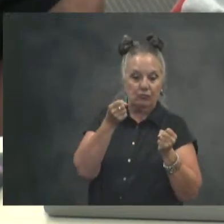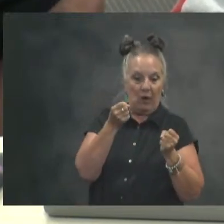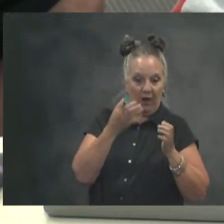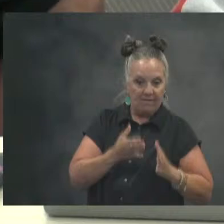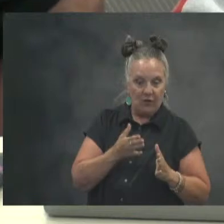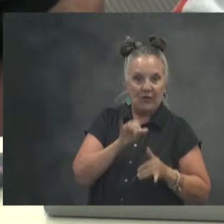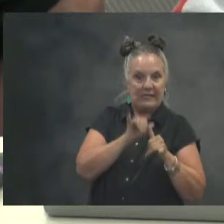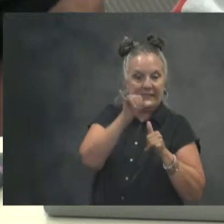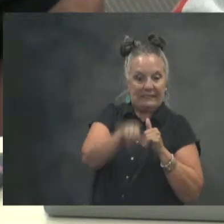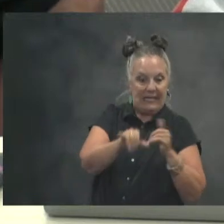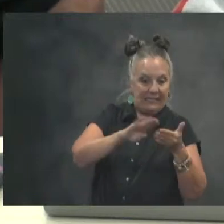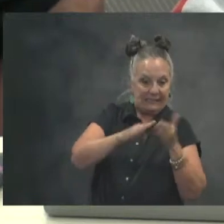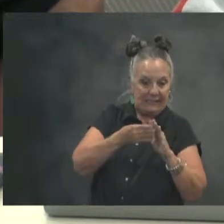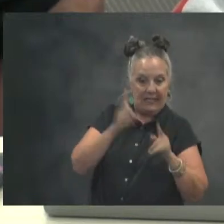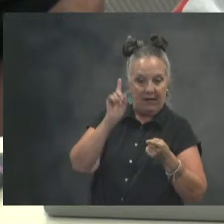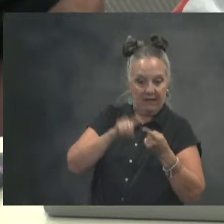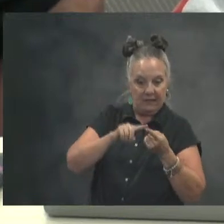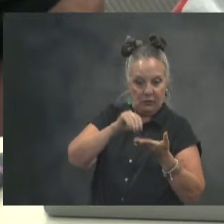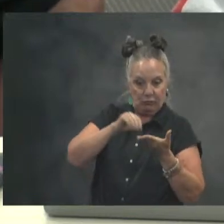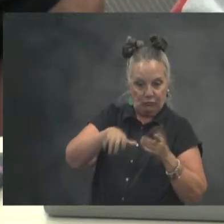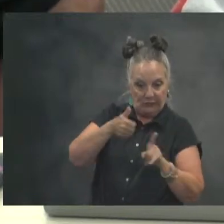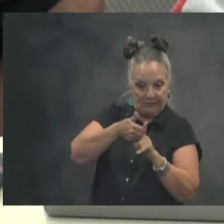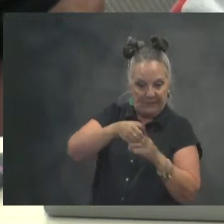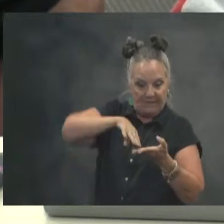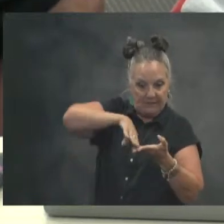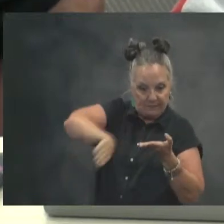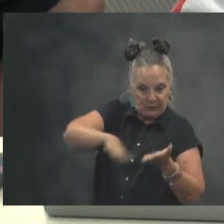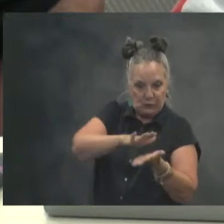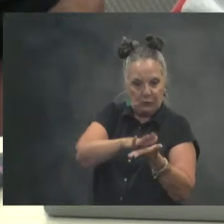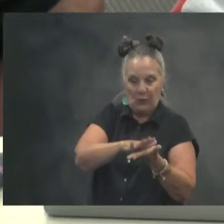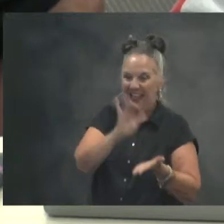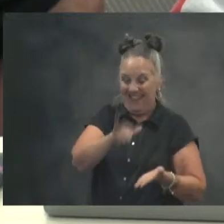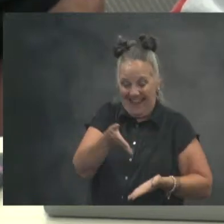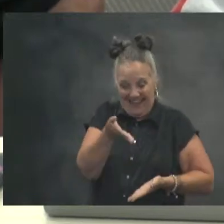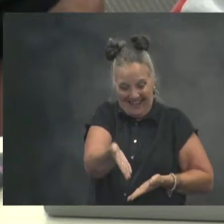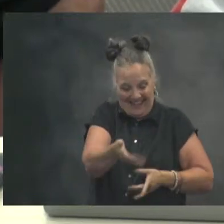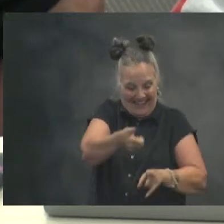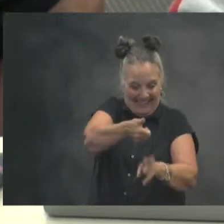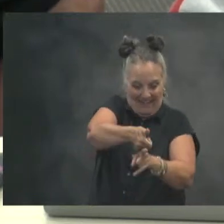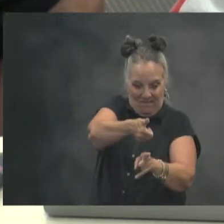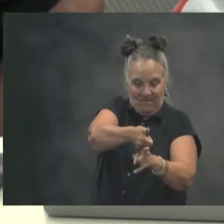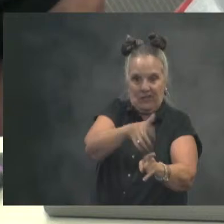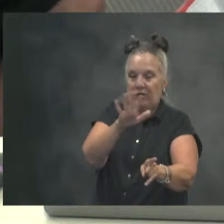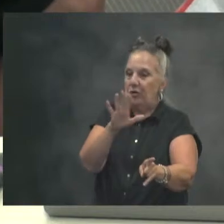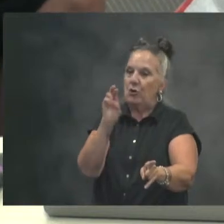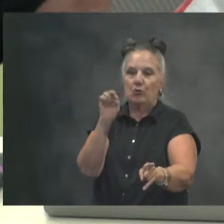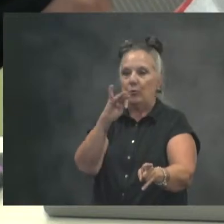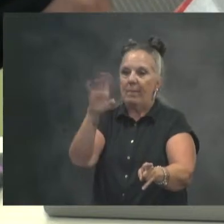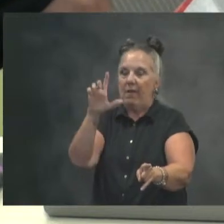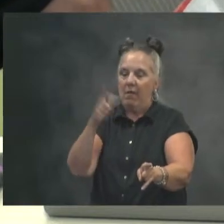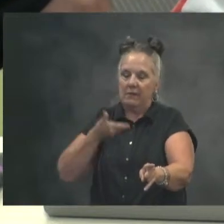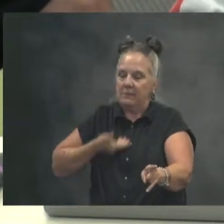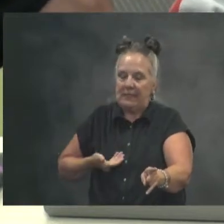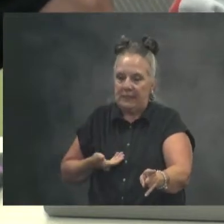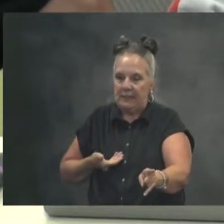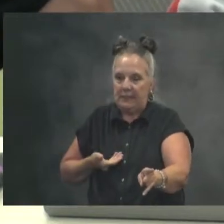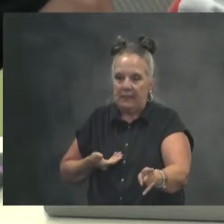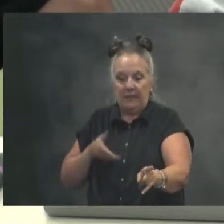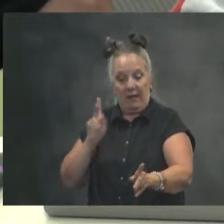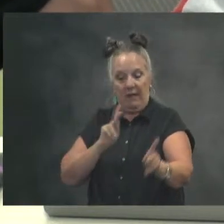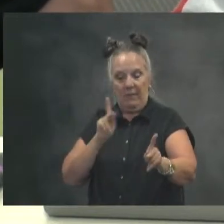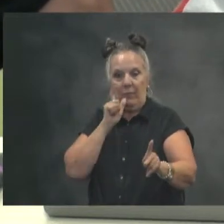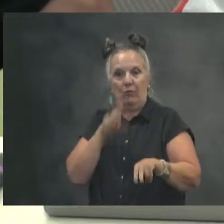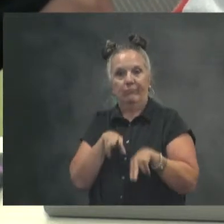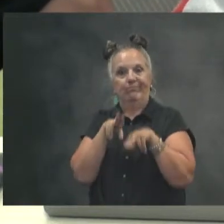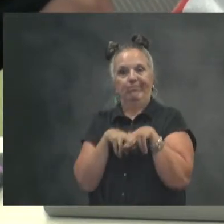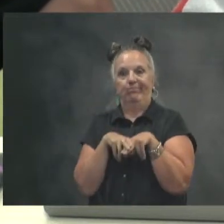the student is dismissed from school, that there in itself was criminal to me and the people that were